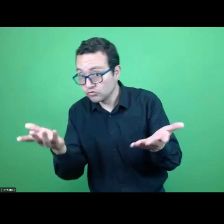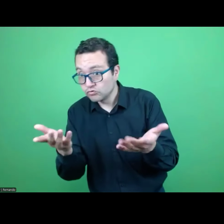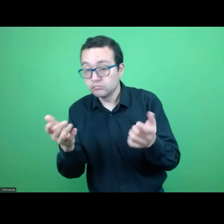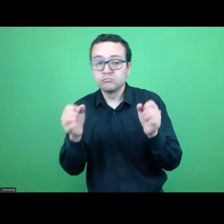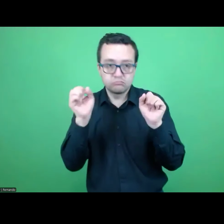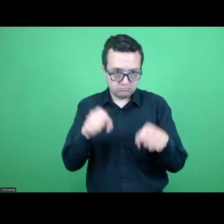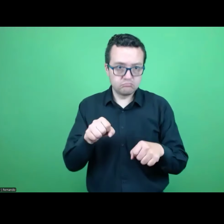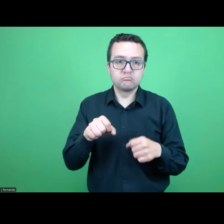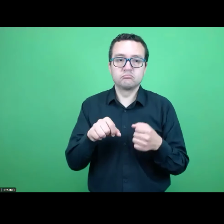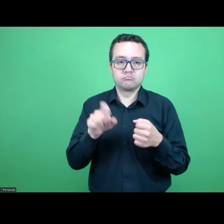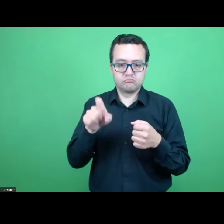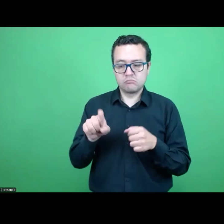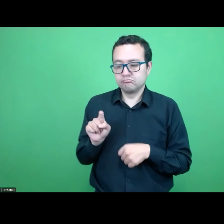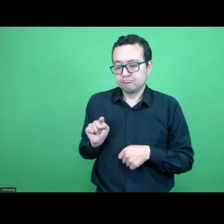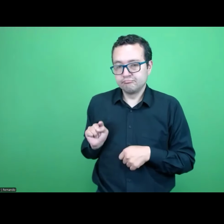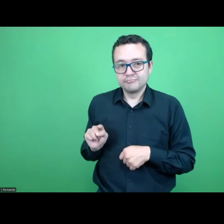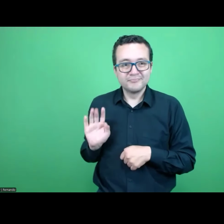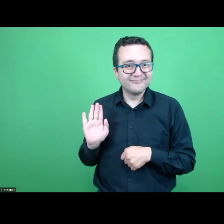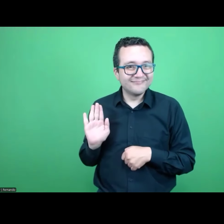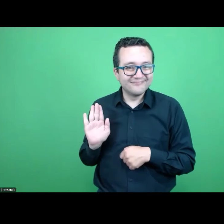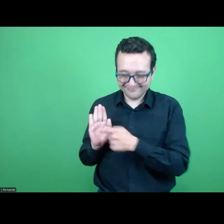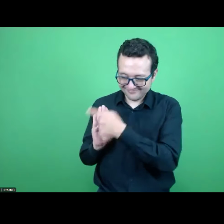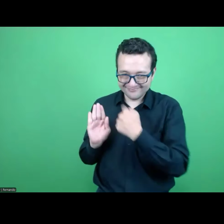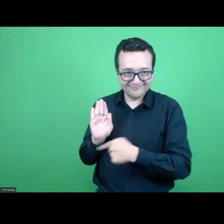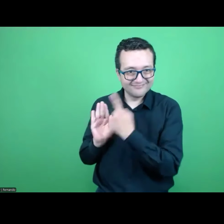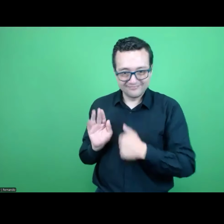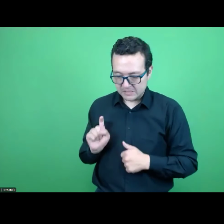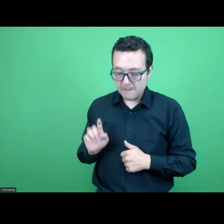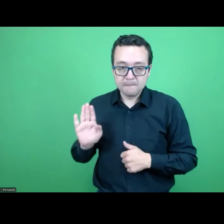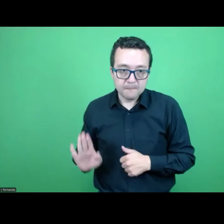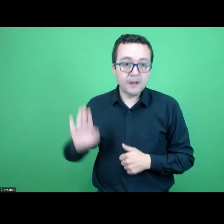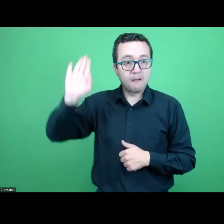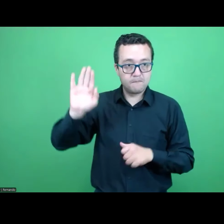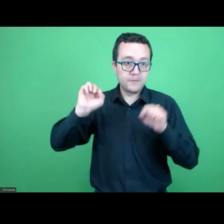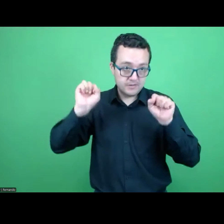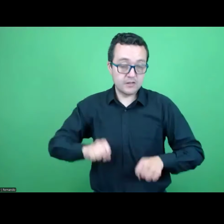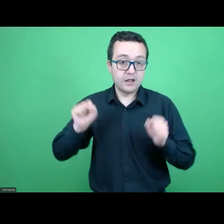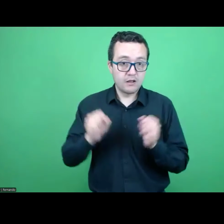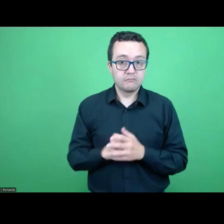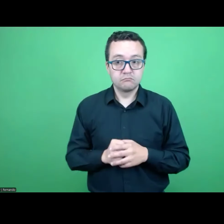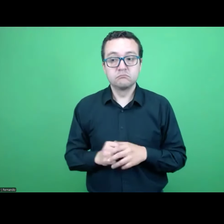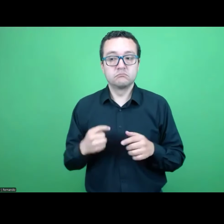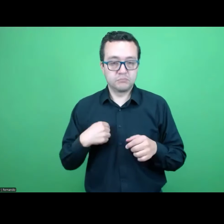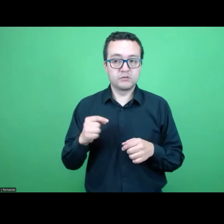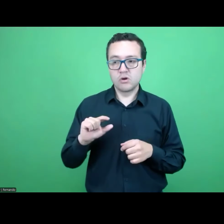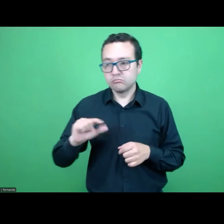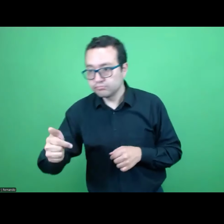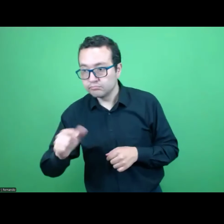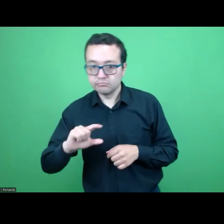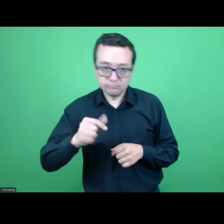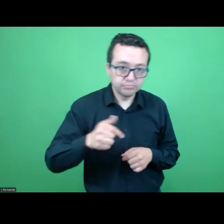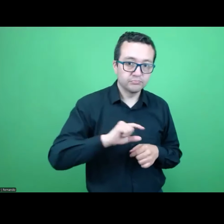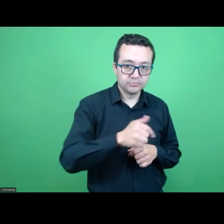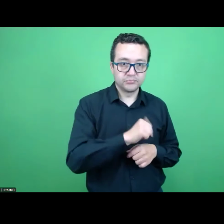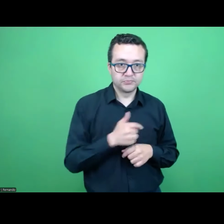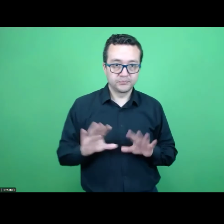to you. So implementation of commitments is the responsibility of